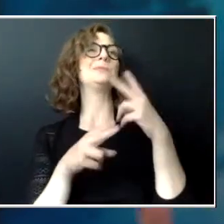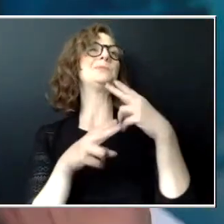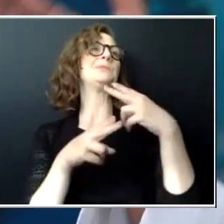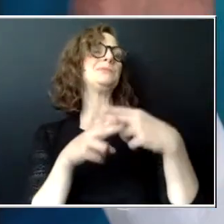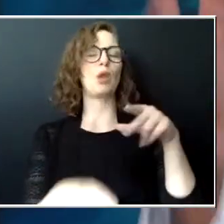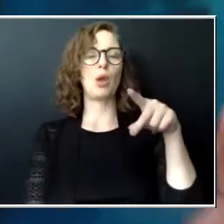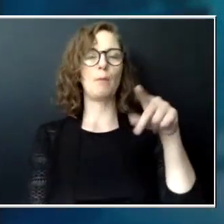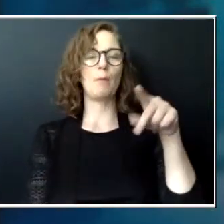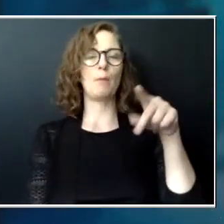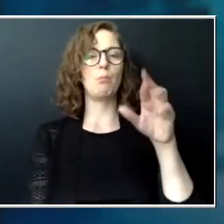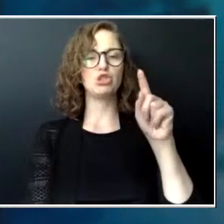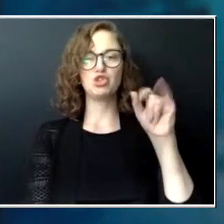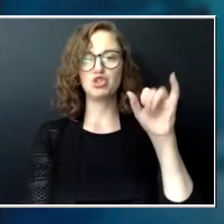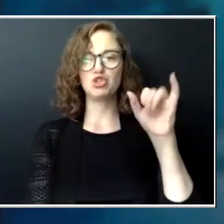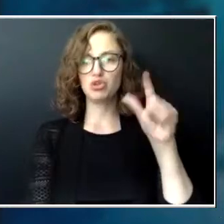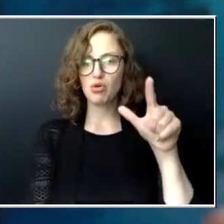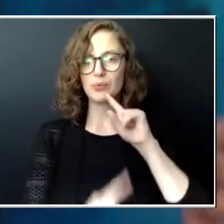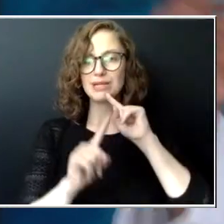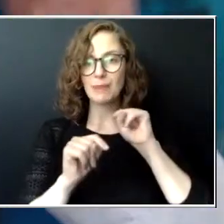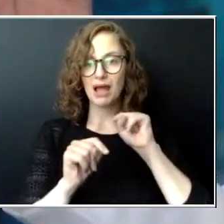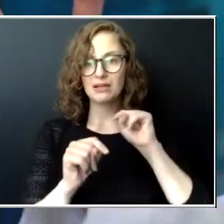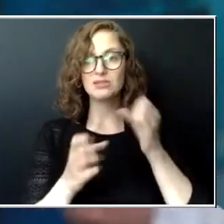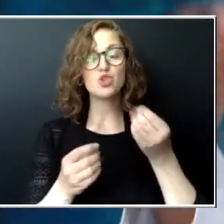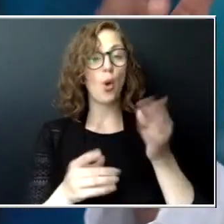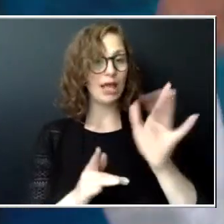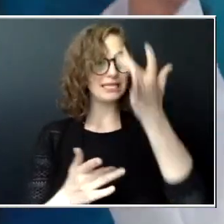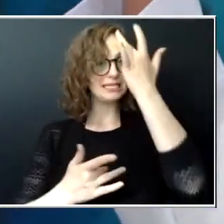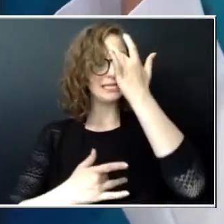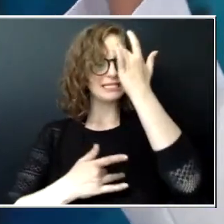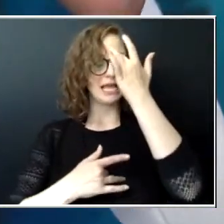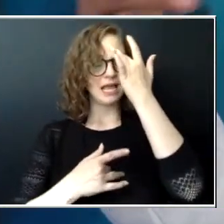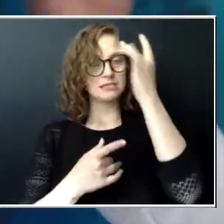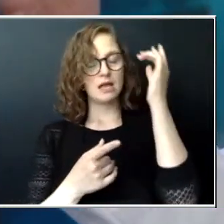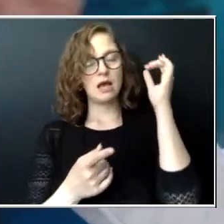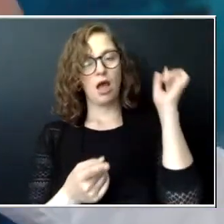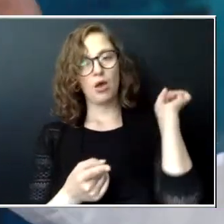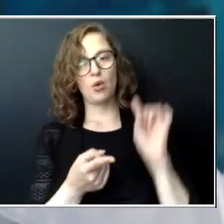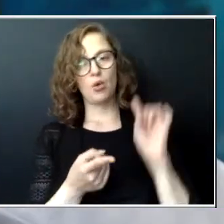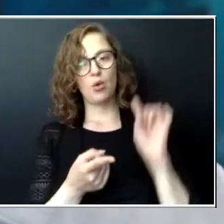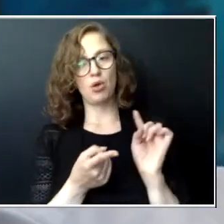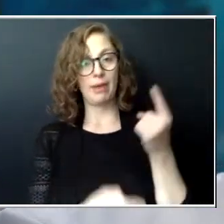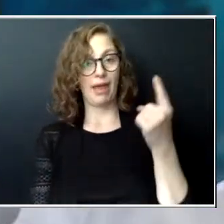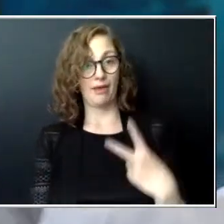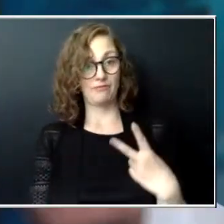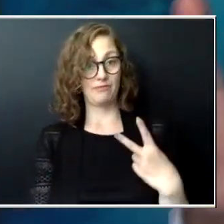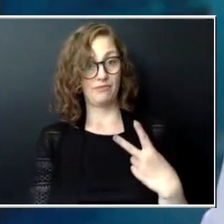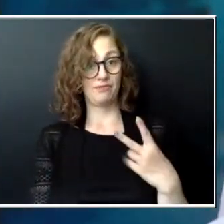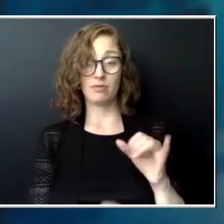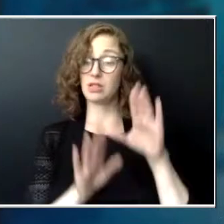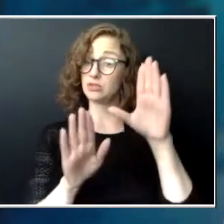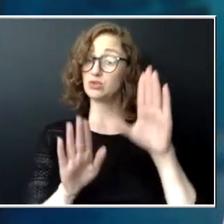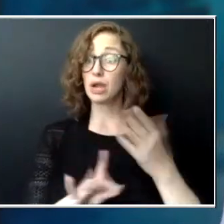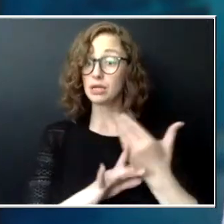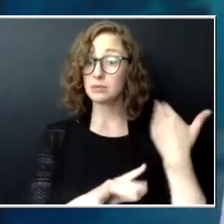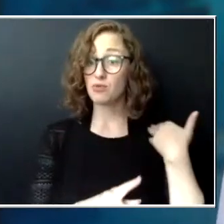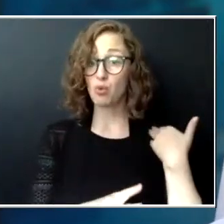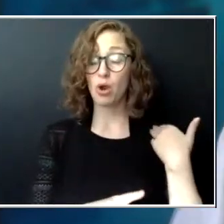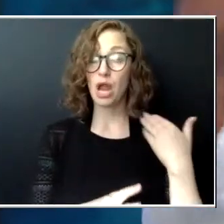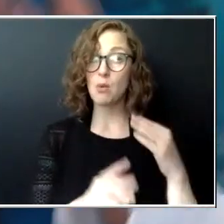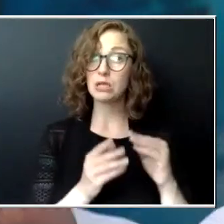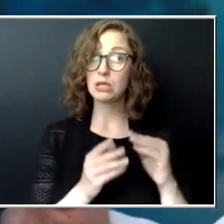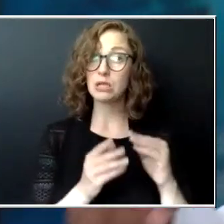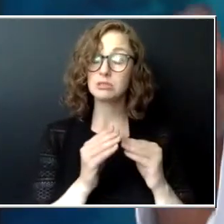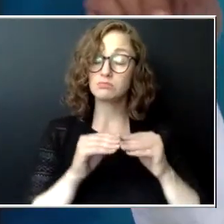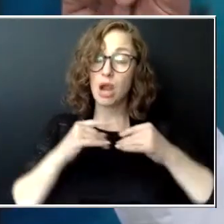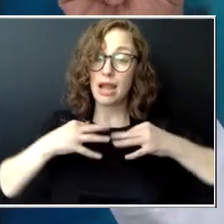away completely, but it melted almost by half, which is great because before that it was growing quite rapidly. And then we